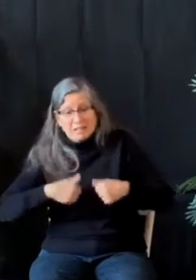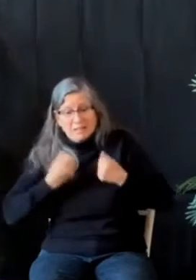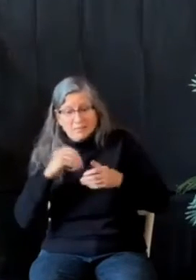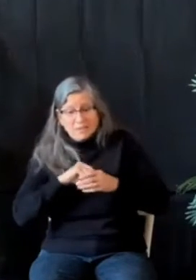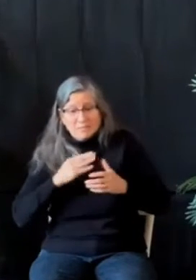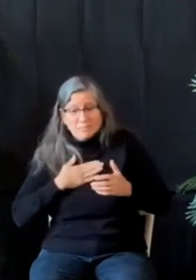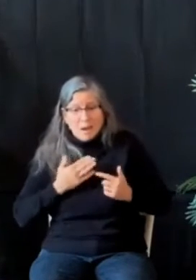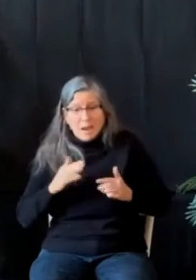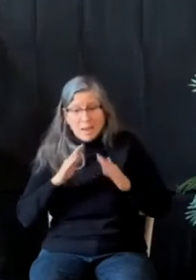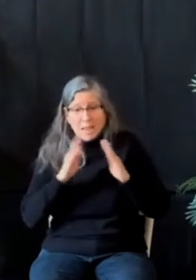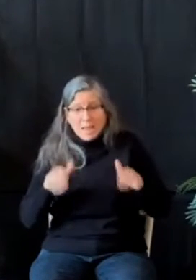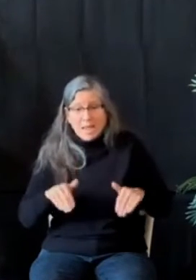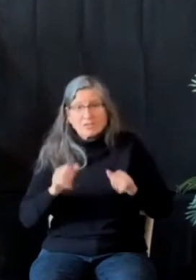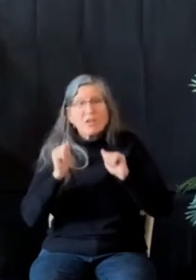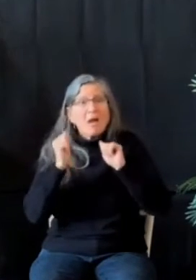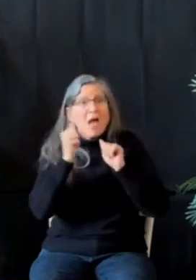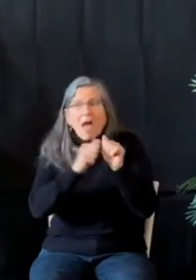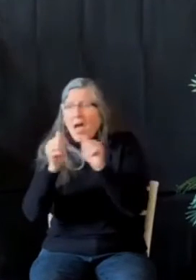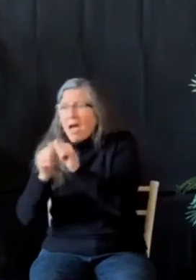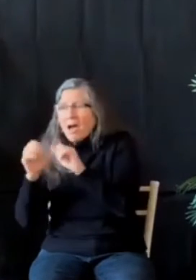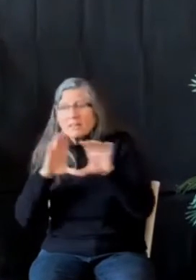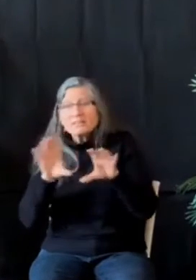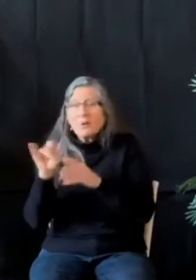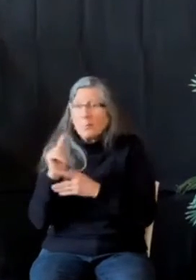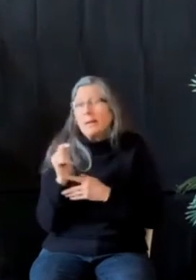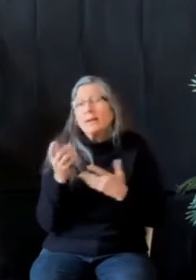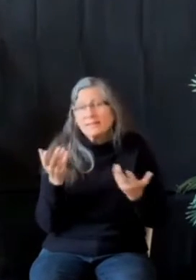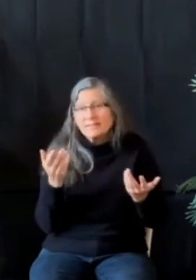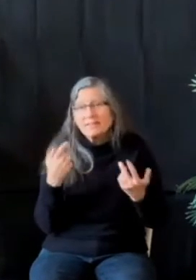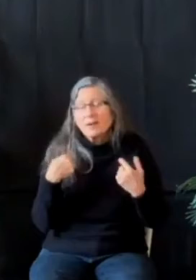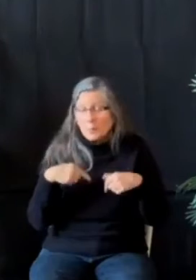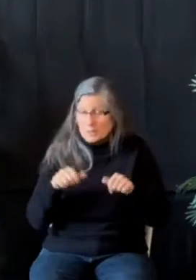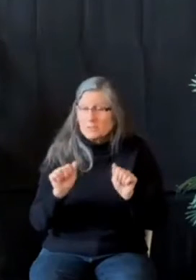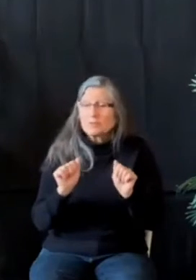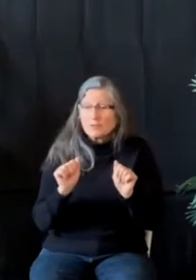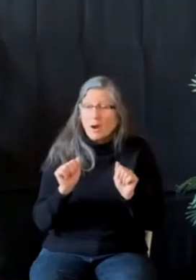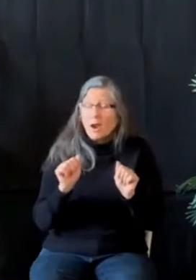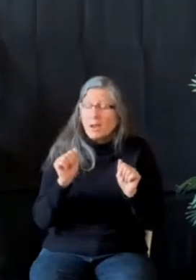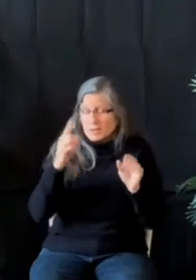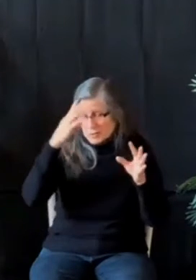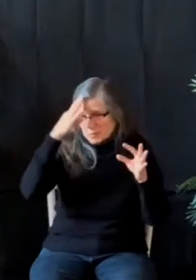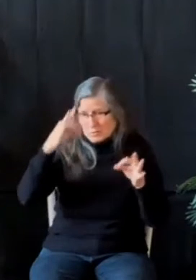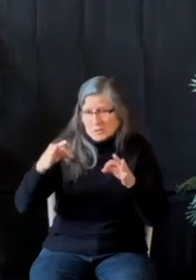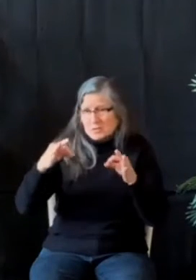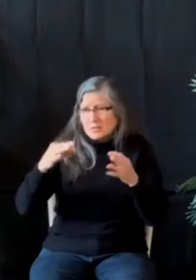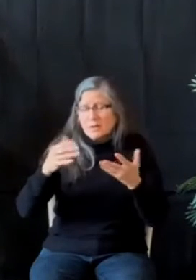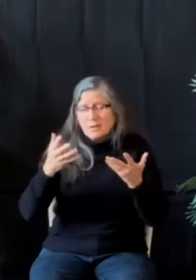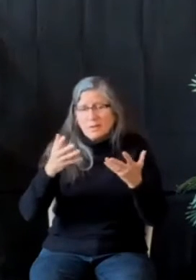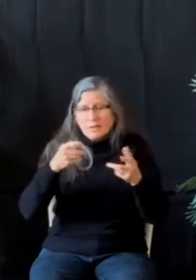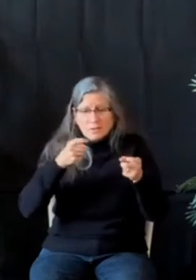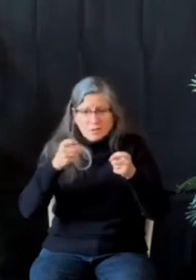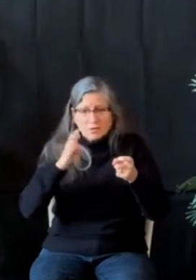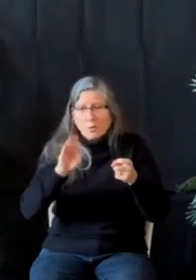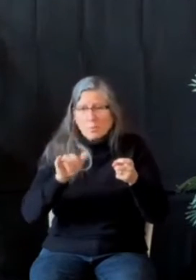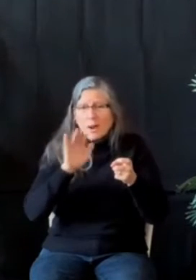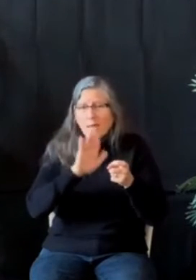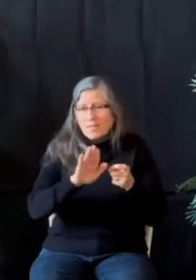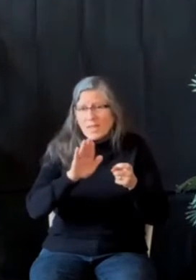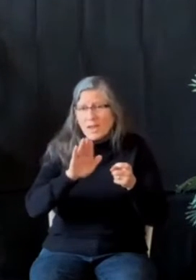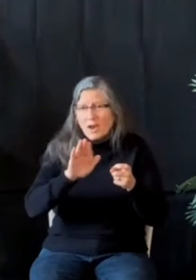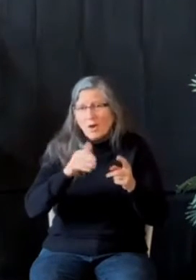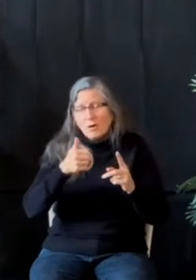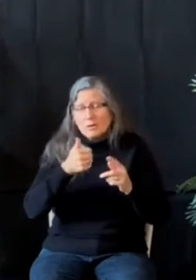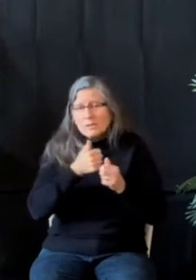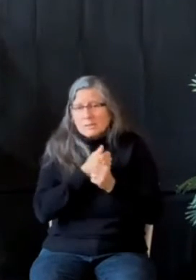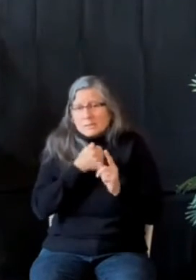Everybody's doing it. Nonetheless, we try to rationalize. They are controlled by their conceit and their arrogance, and this